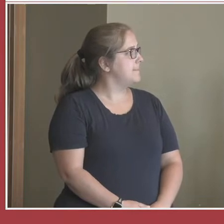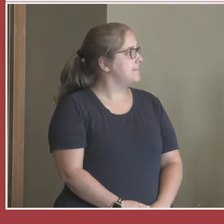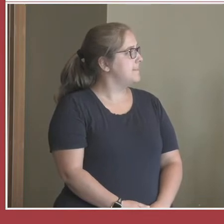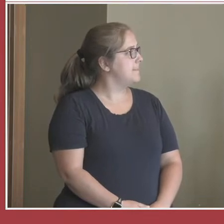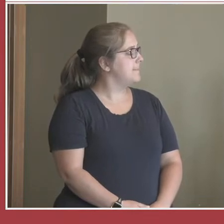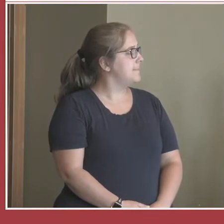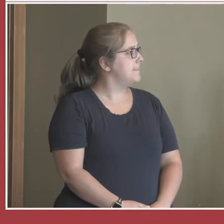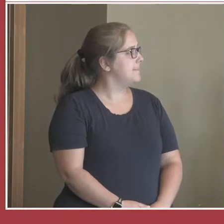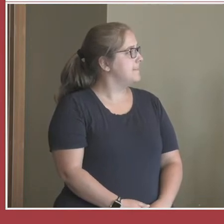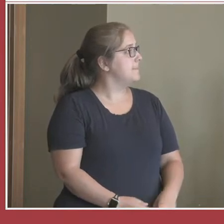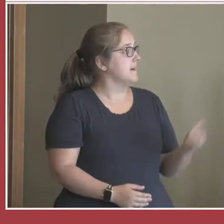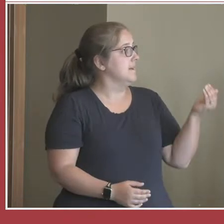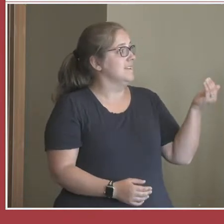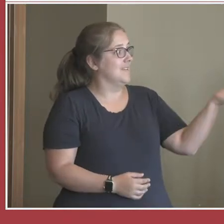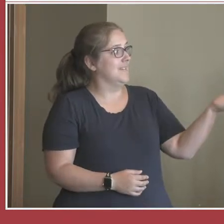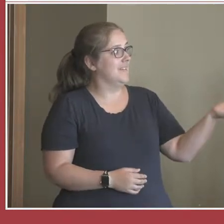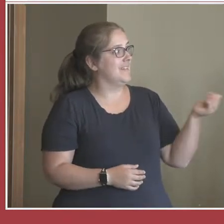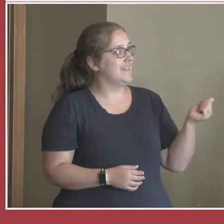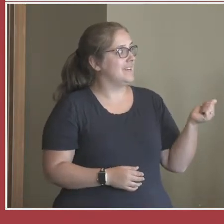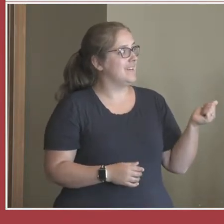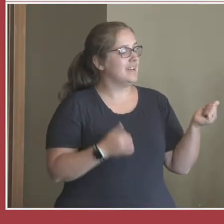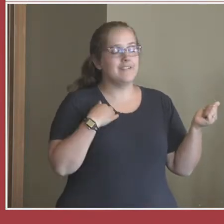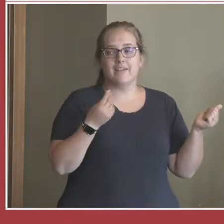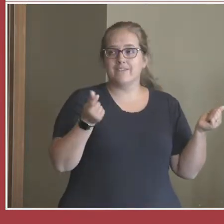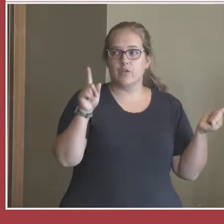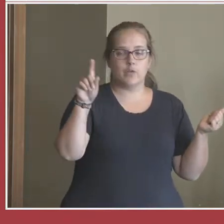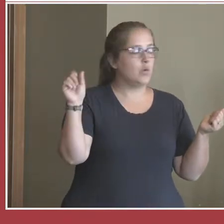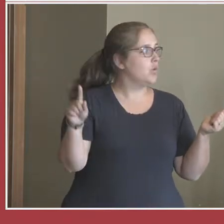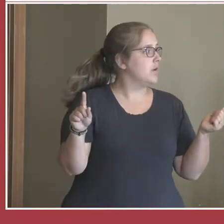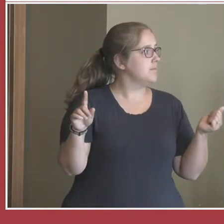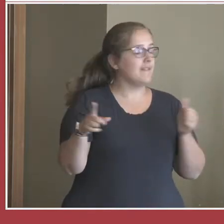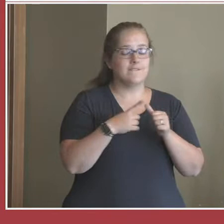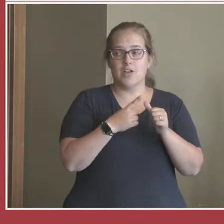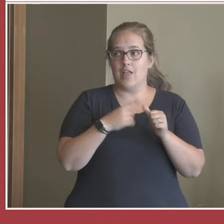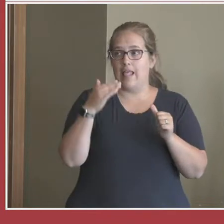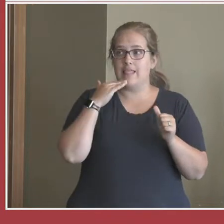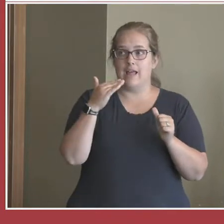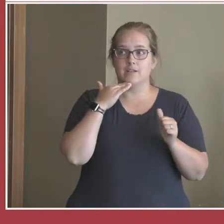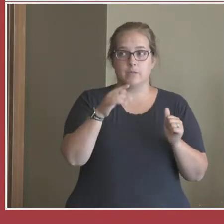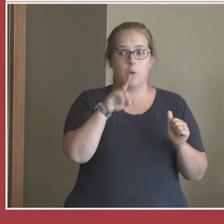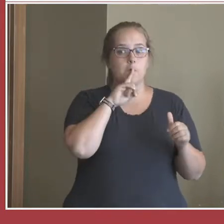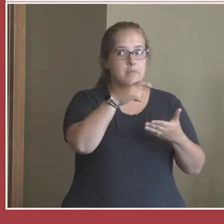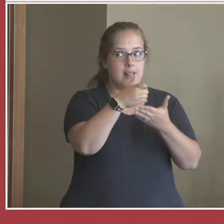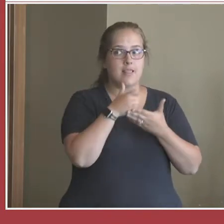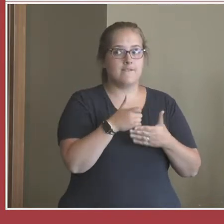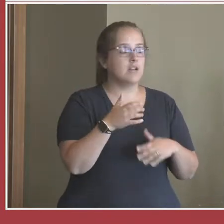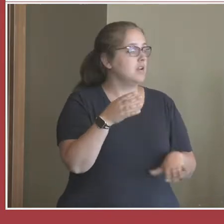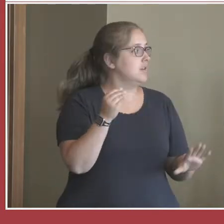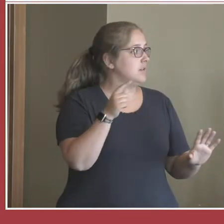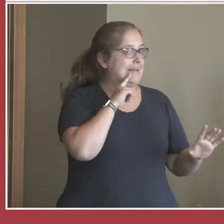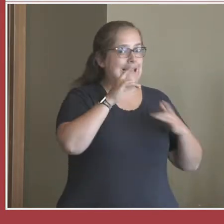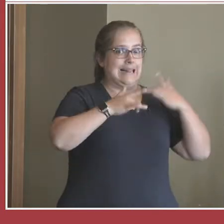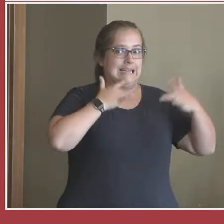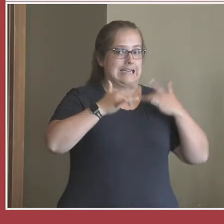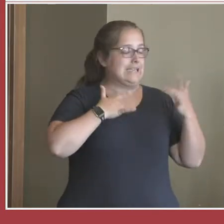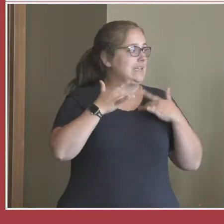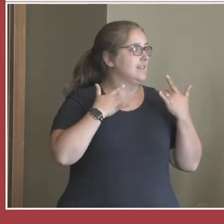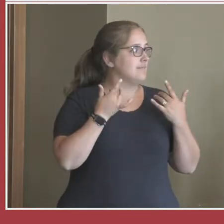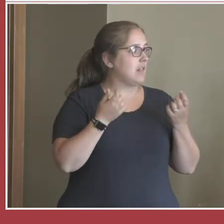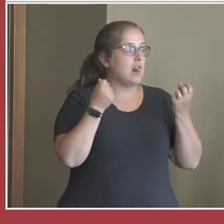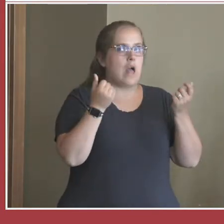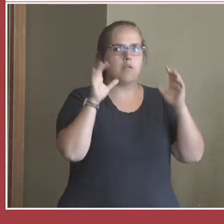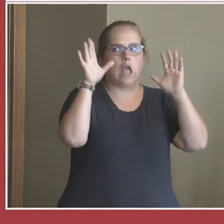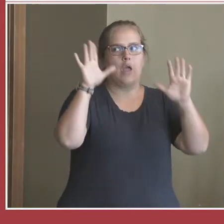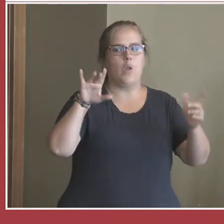Quick, oh, Oh, go ahead. okay. I have a quick question. Well, first, thank you. This is really helpful and this is so exciting. Lots of